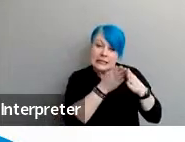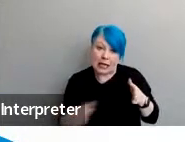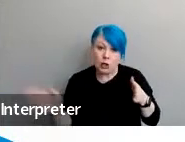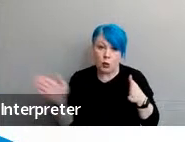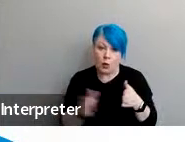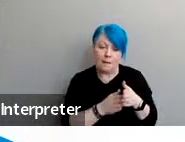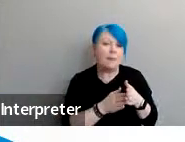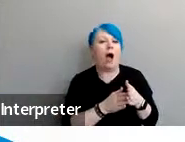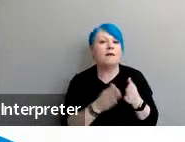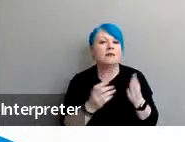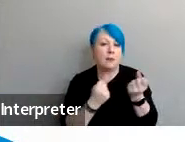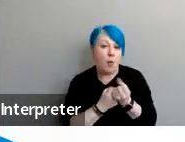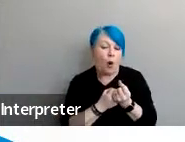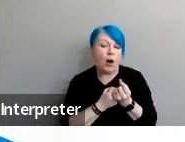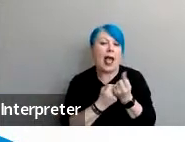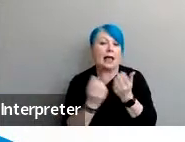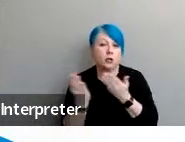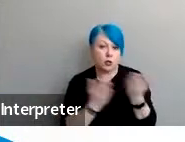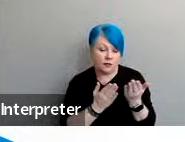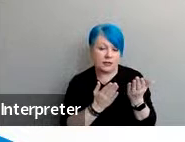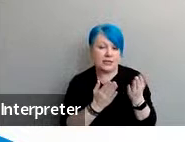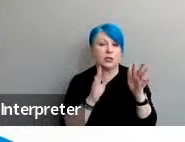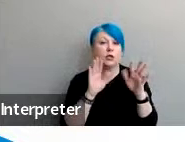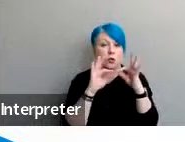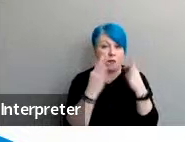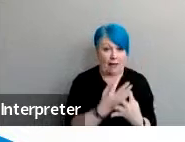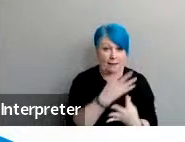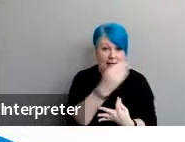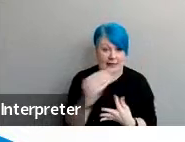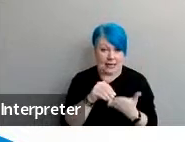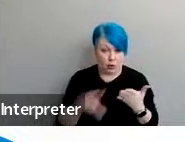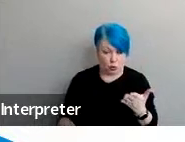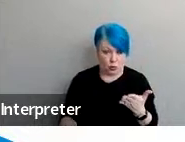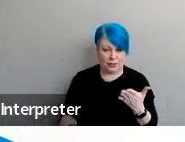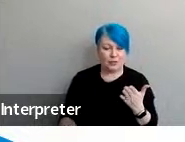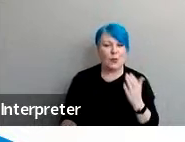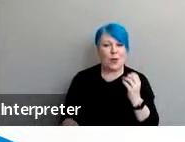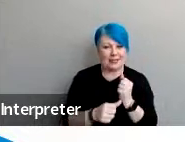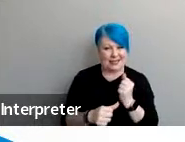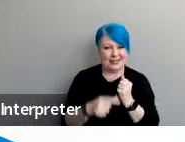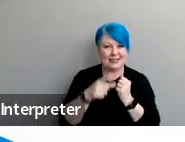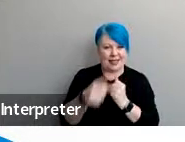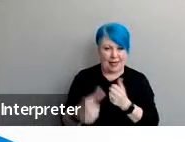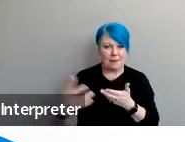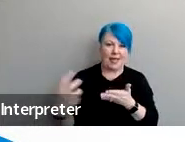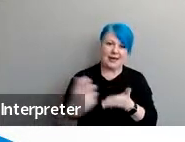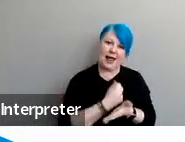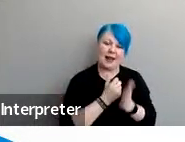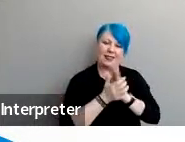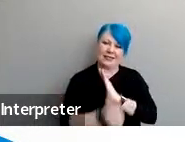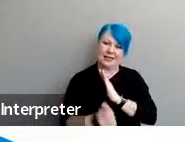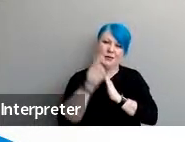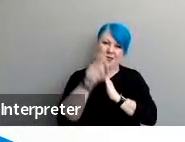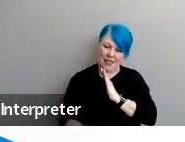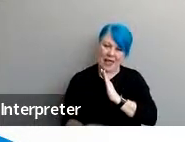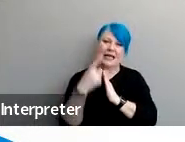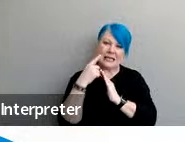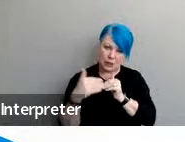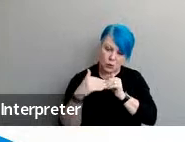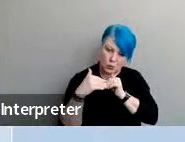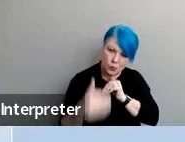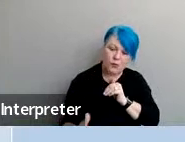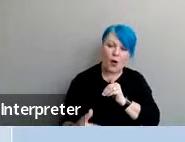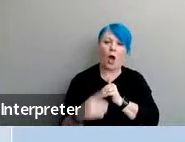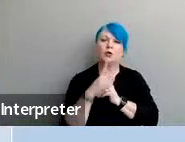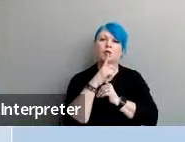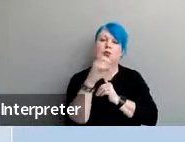to students and families to assist the students in gaining the skills they need to move on to meaningful and realistic post-secondary goals.